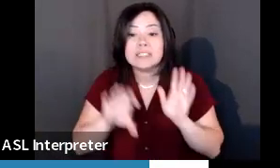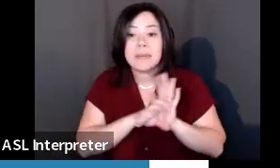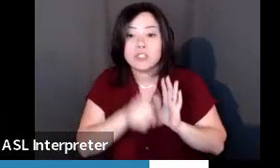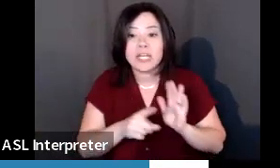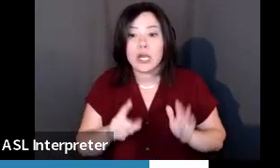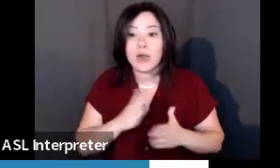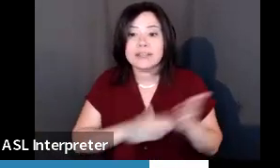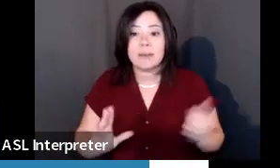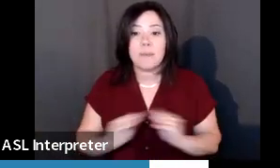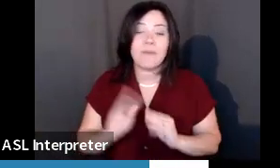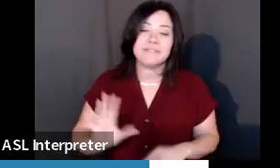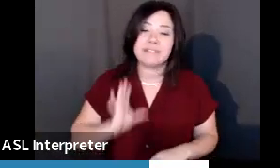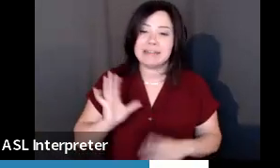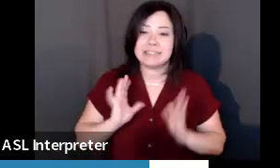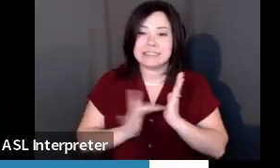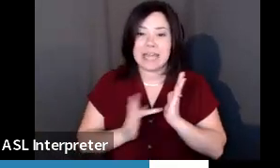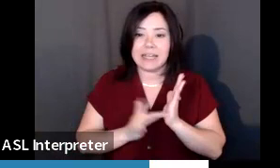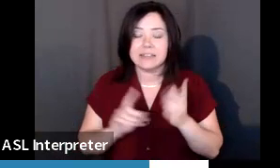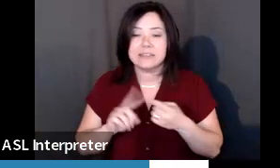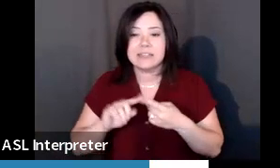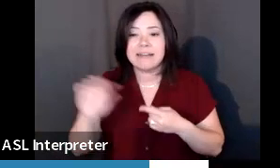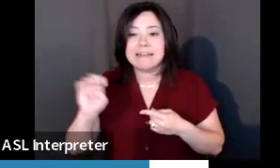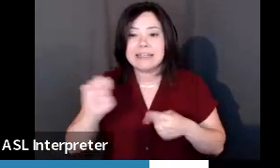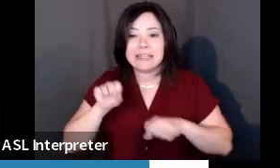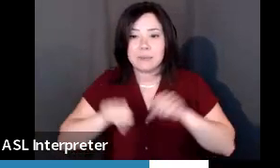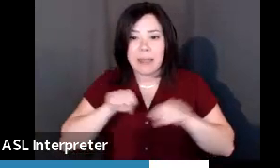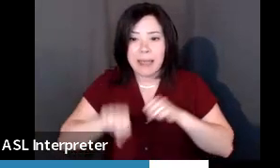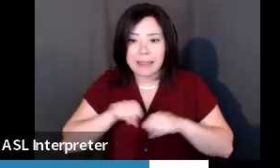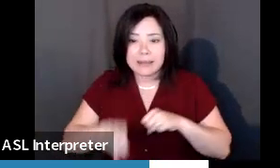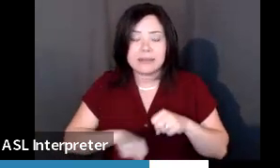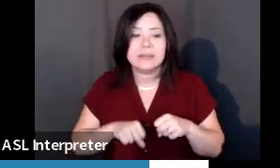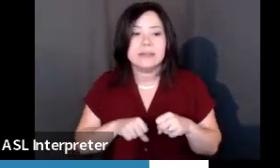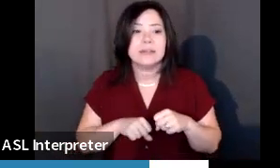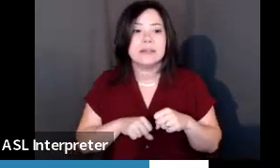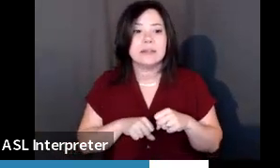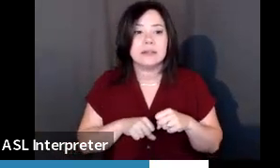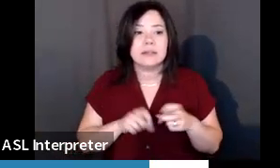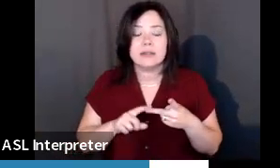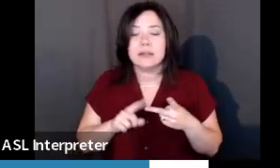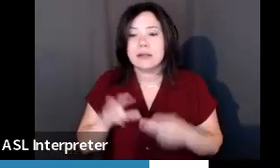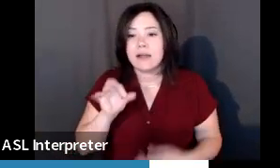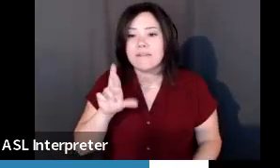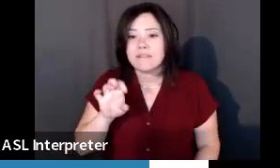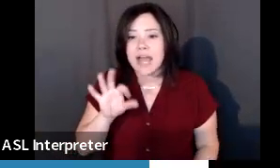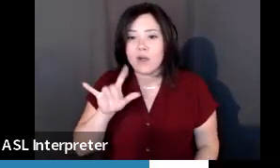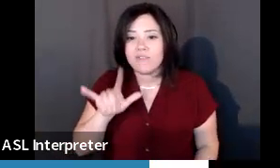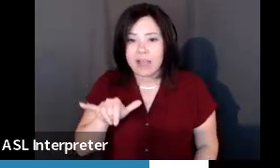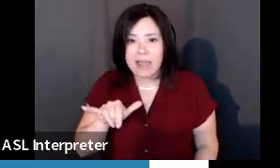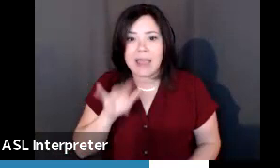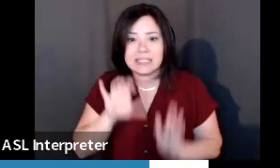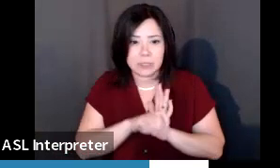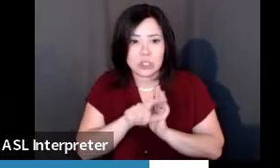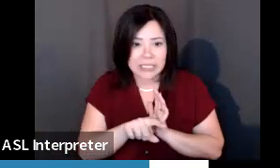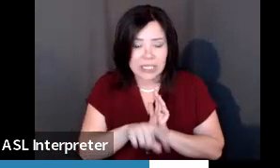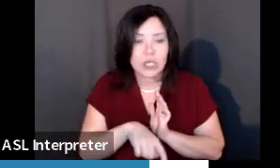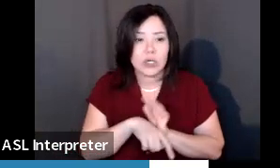super fancier tech that we have. And those are the e-bikes, and the Firefly is pictured here. And